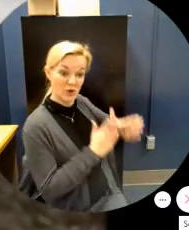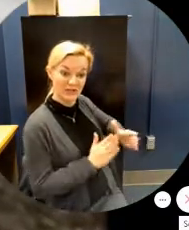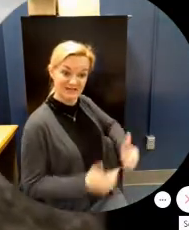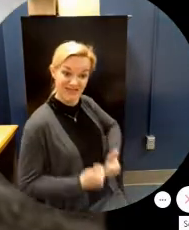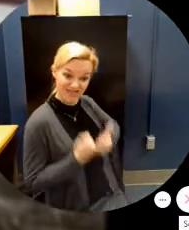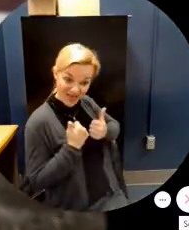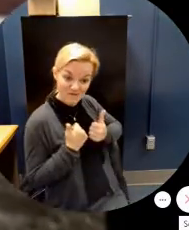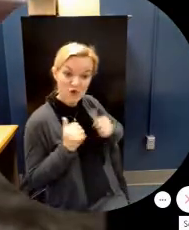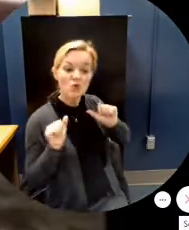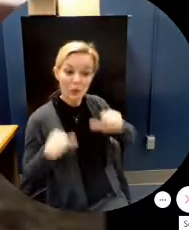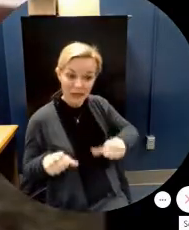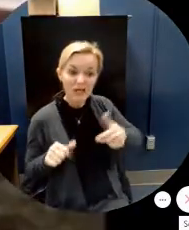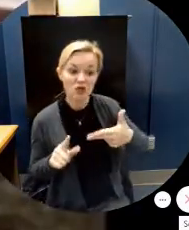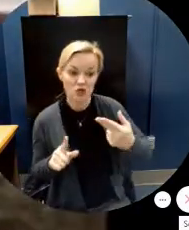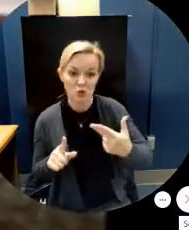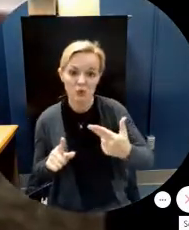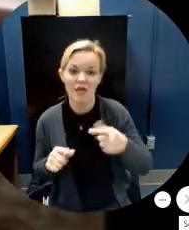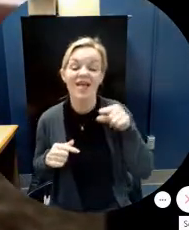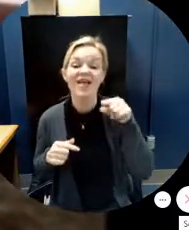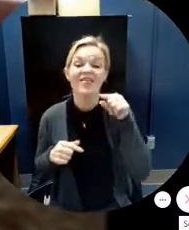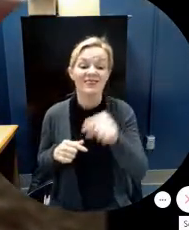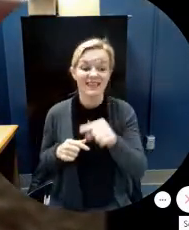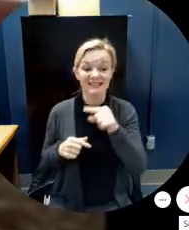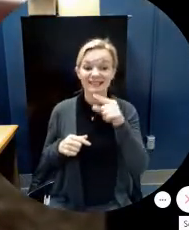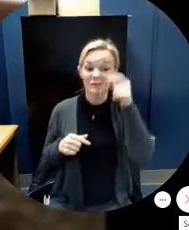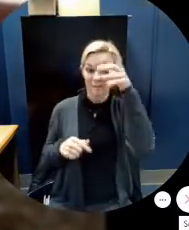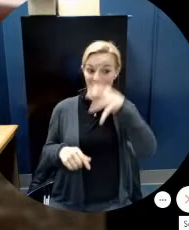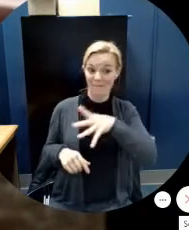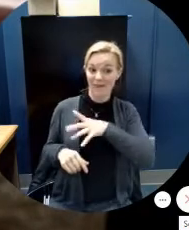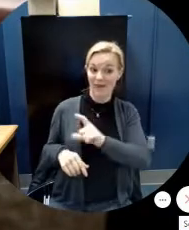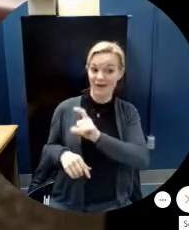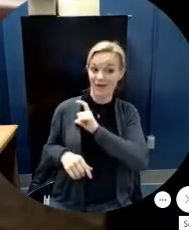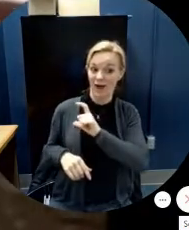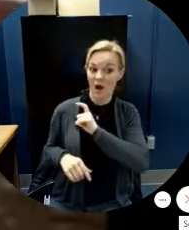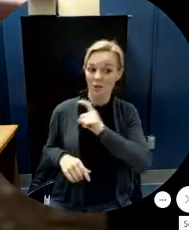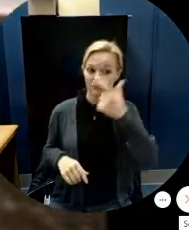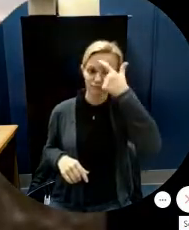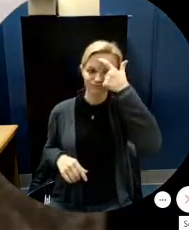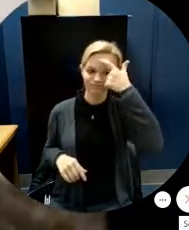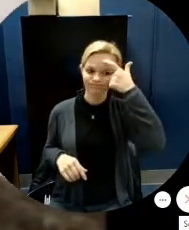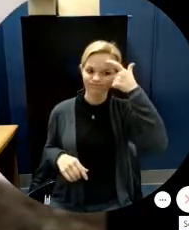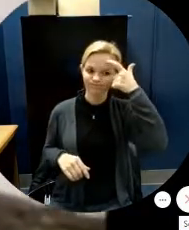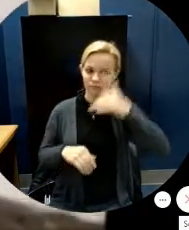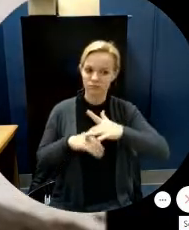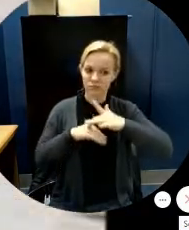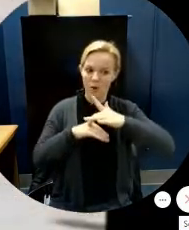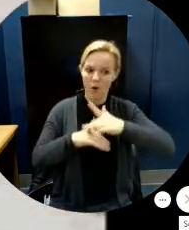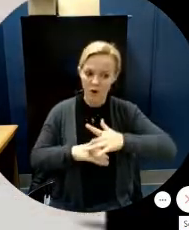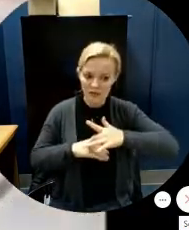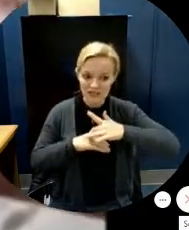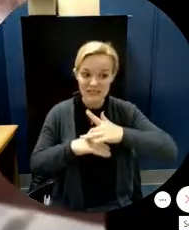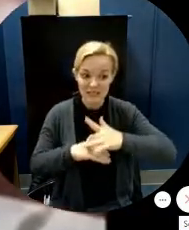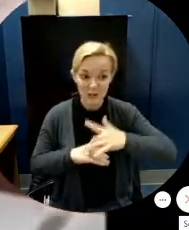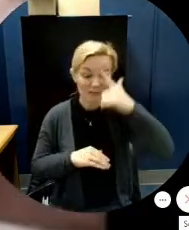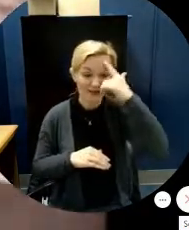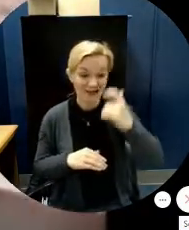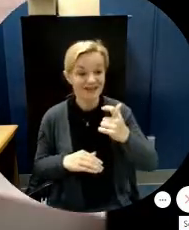Harris, the shooting 5 years ago still haunts him, even though it was legally justified.